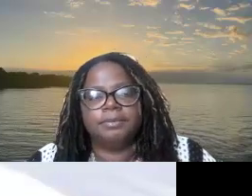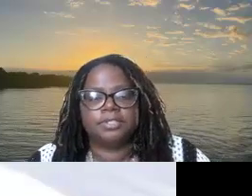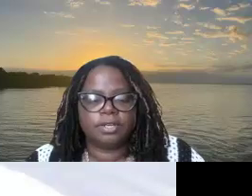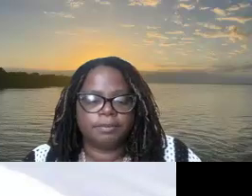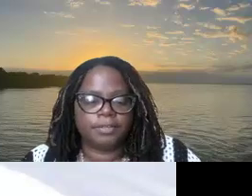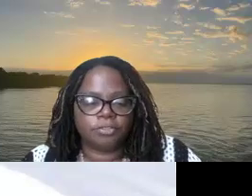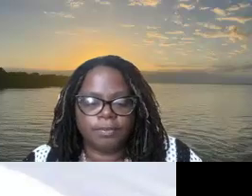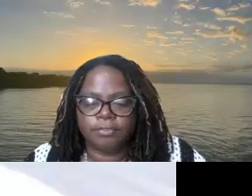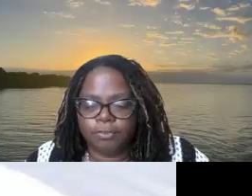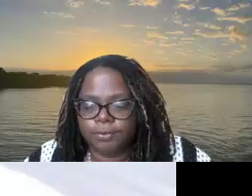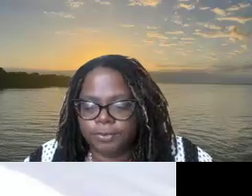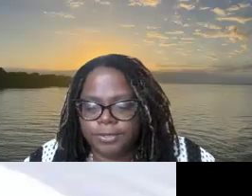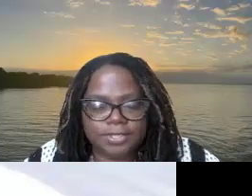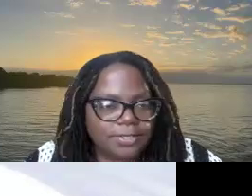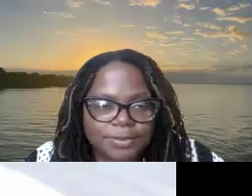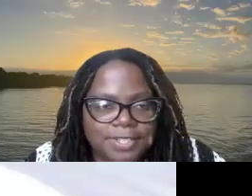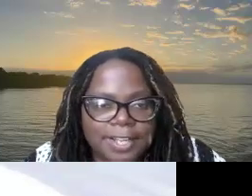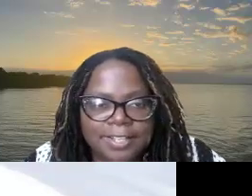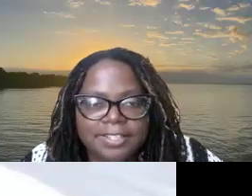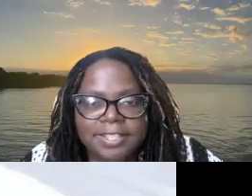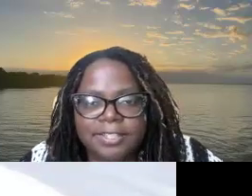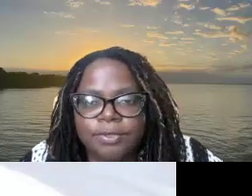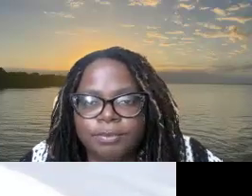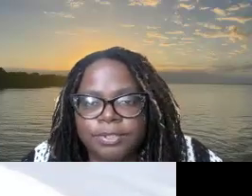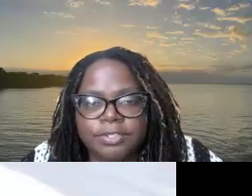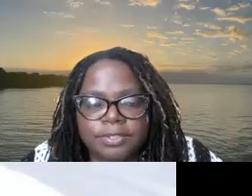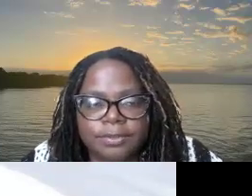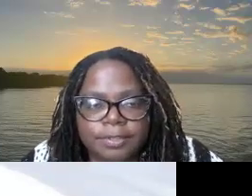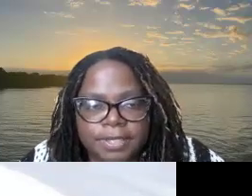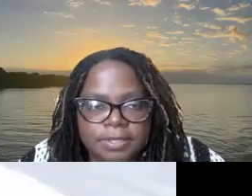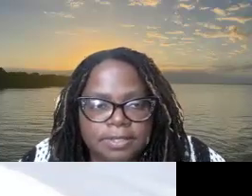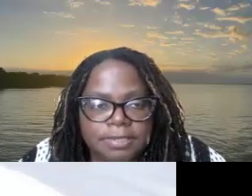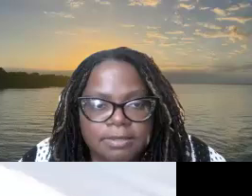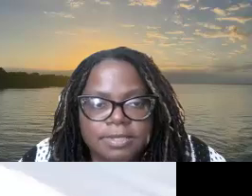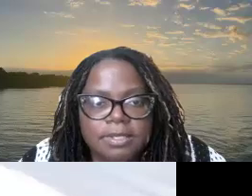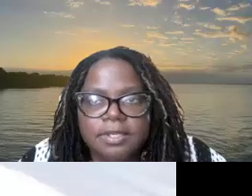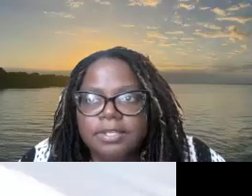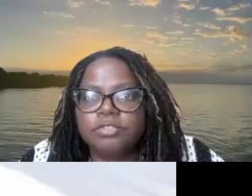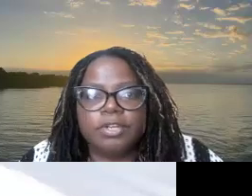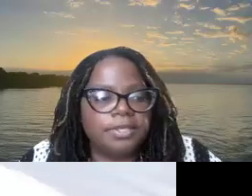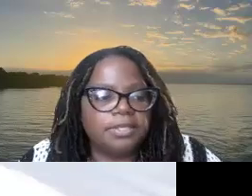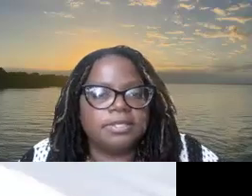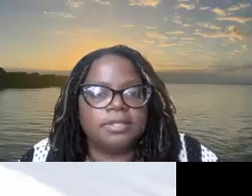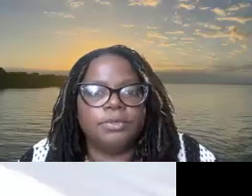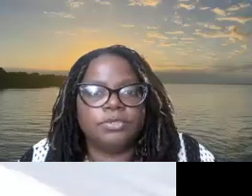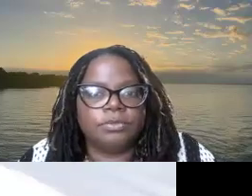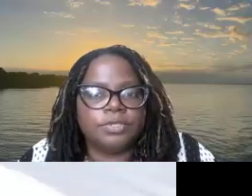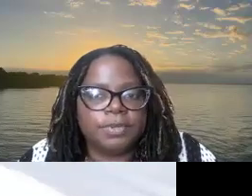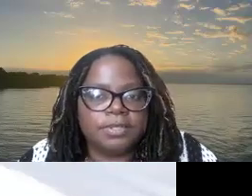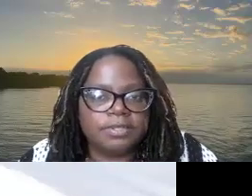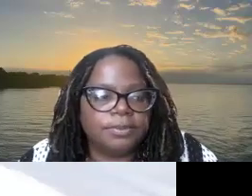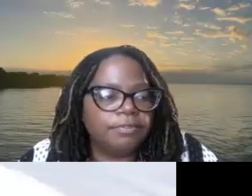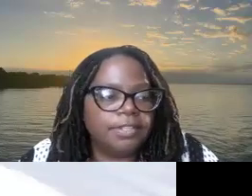Moving on, and I want to talk about trauma-informed. We use these terms a lot, and I think it's really important just to go to the basics sometimes. Trauma is an